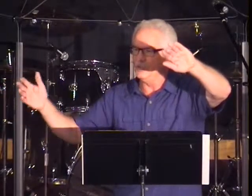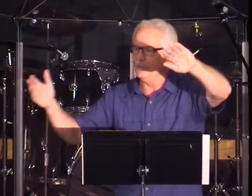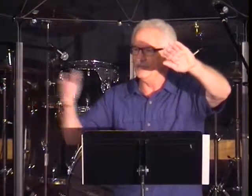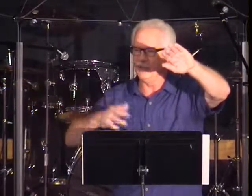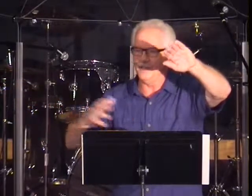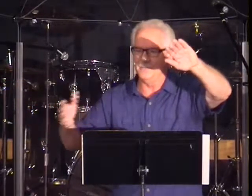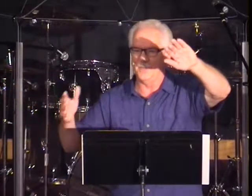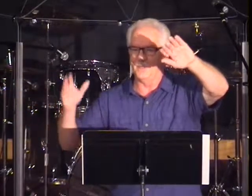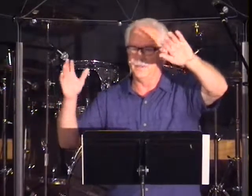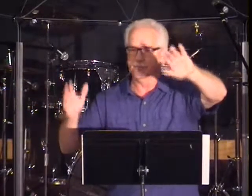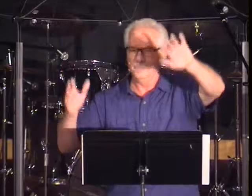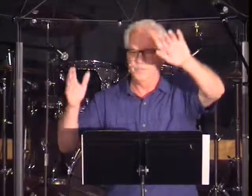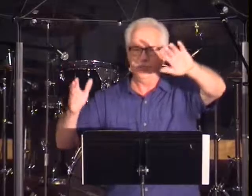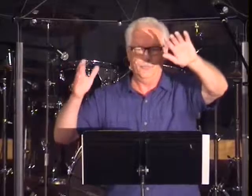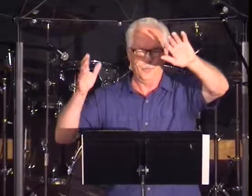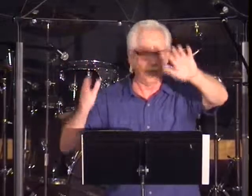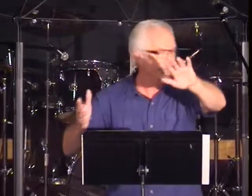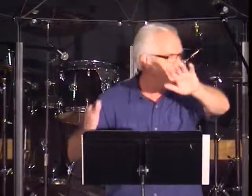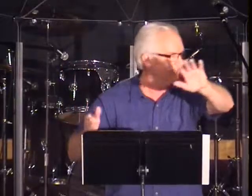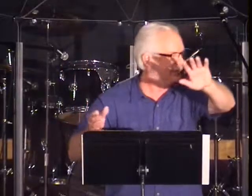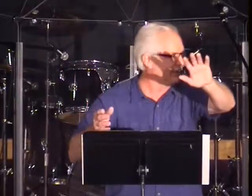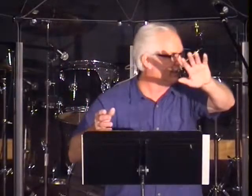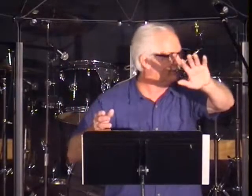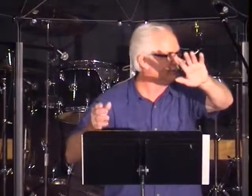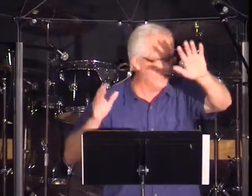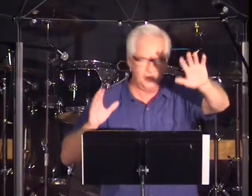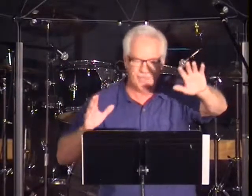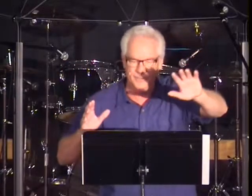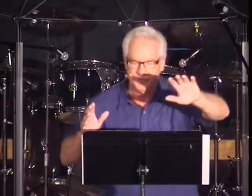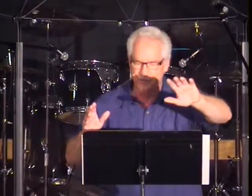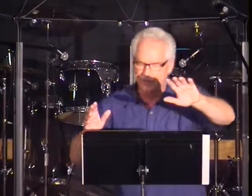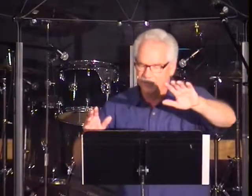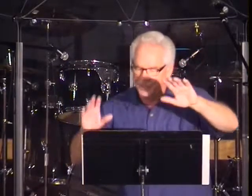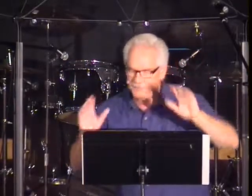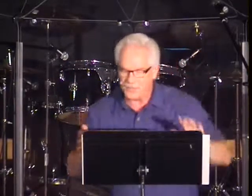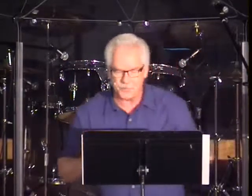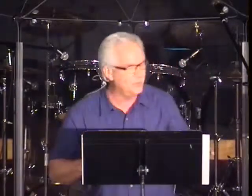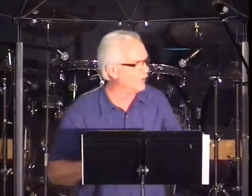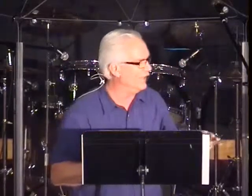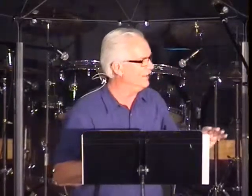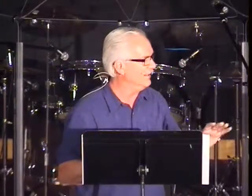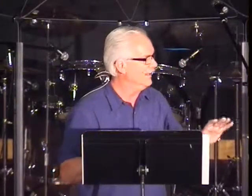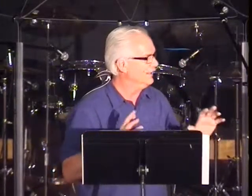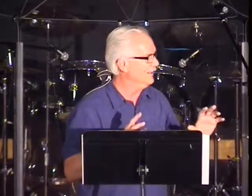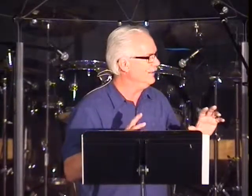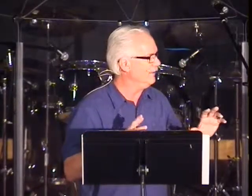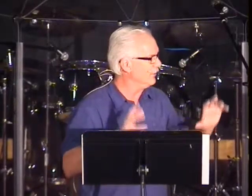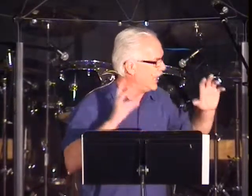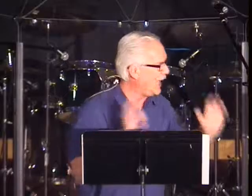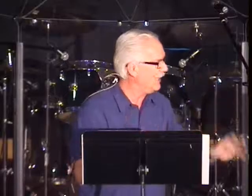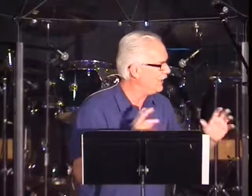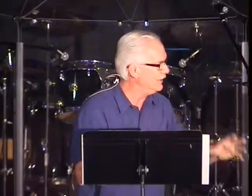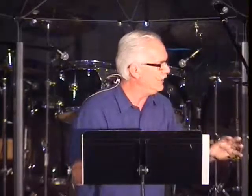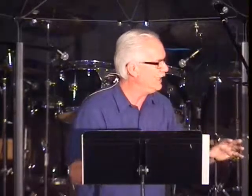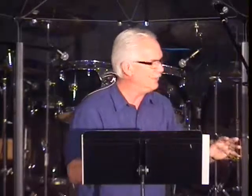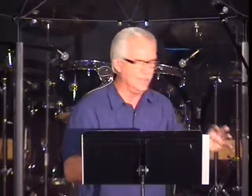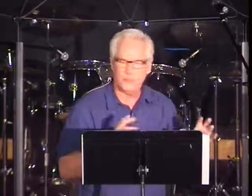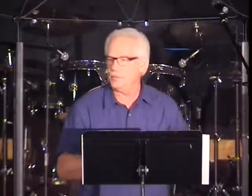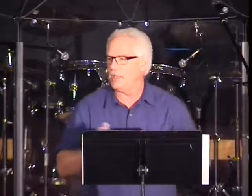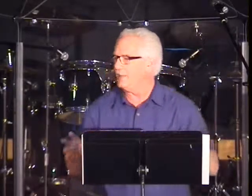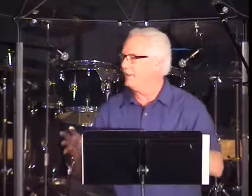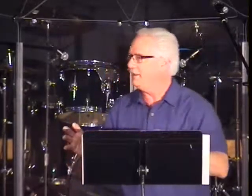you've never been around a campfire, what world are you living in? But anyway, campfires are cool, aren't they? They're the highlight of